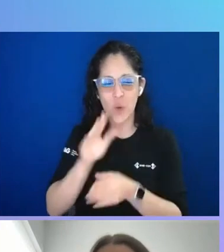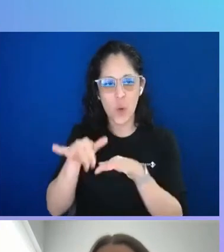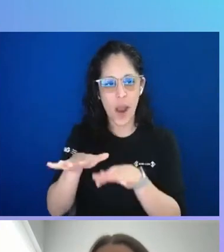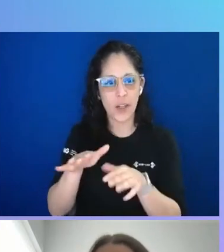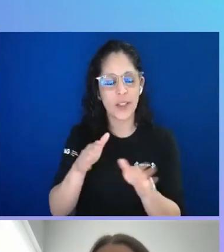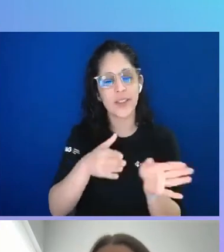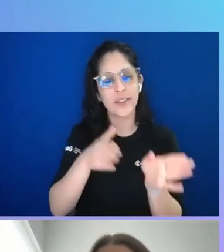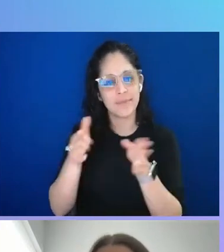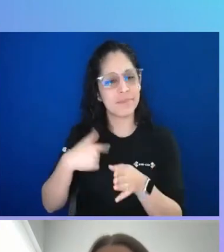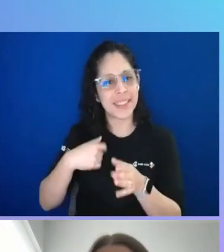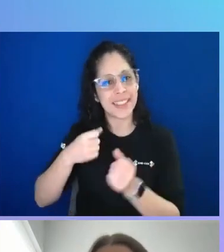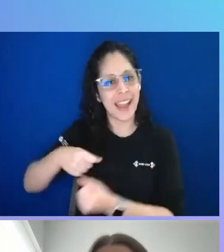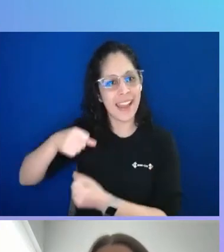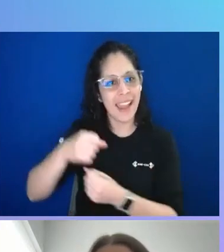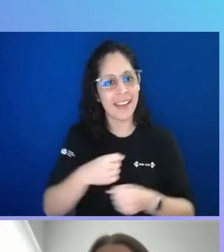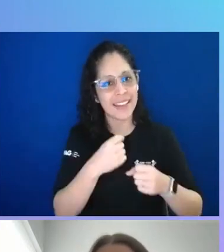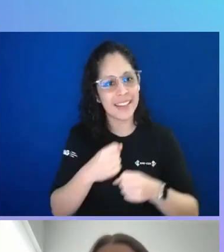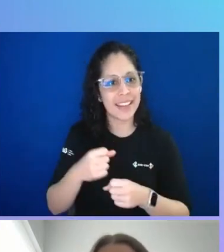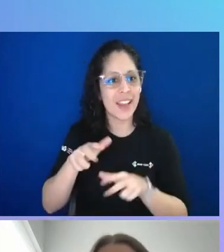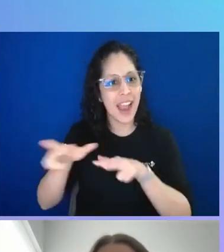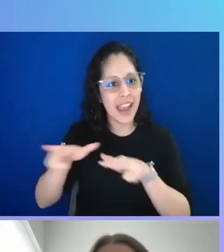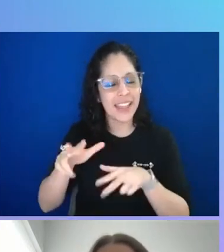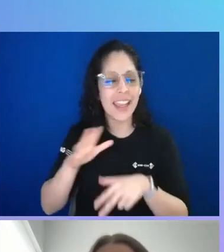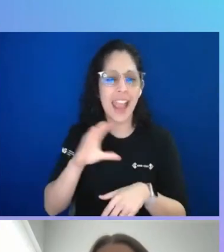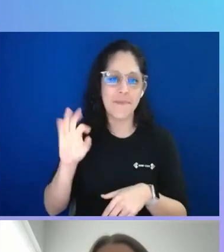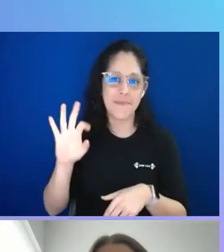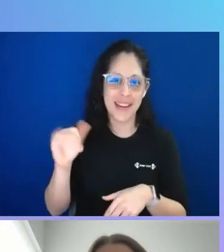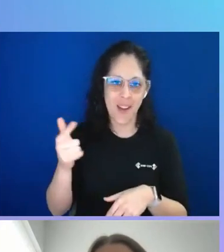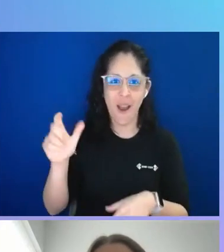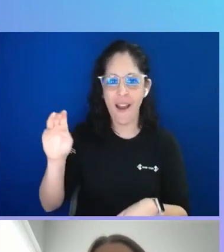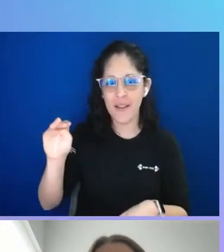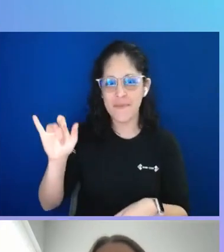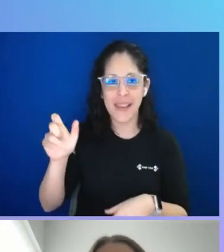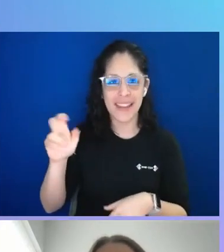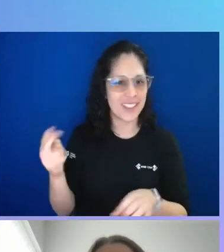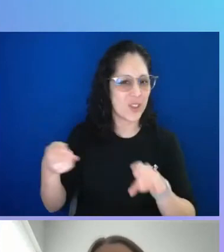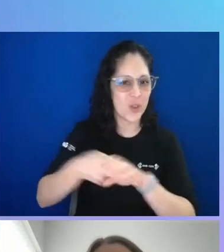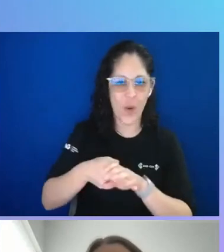and then a photo of my golden doodle Mason, who's always along for the adventures.